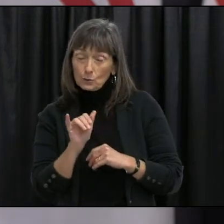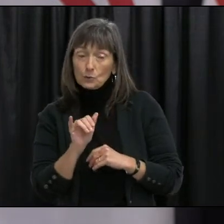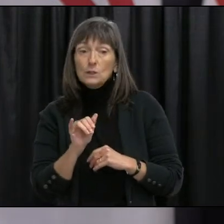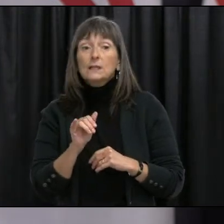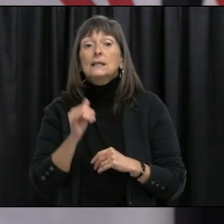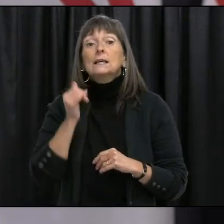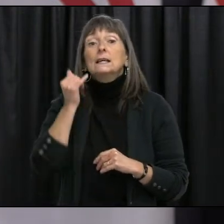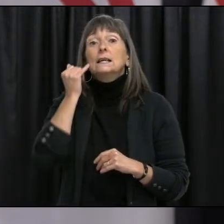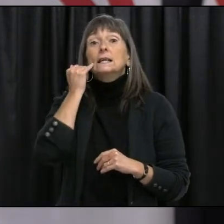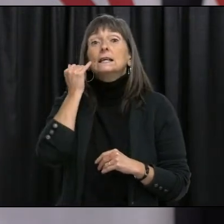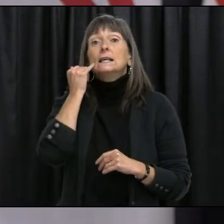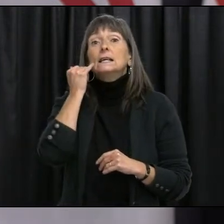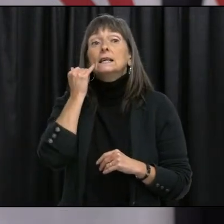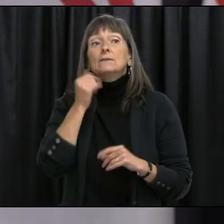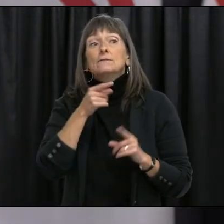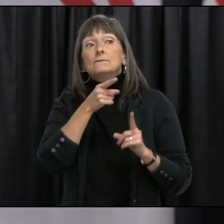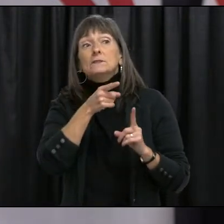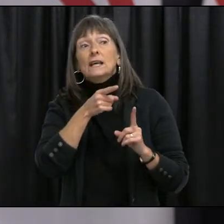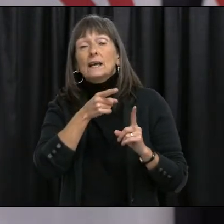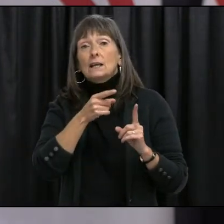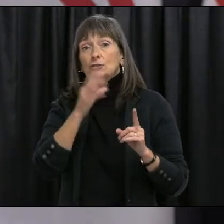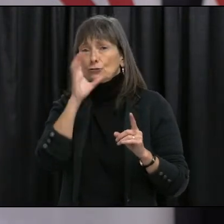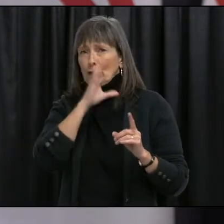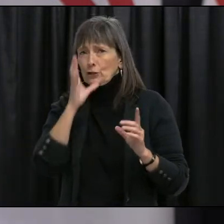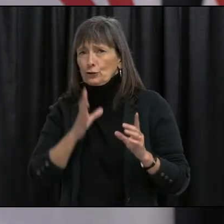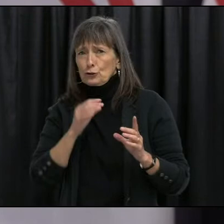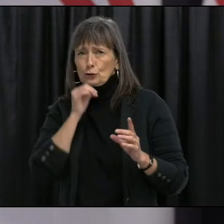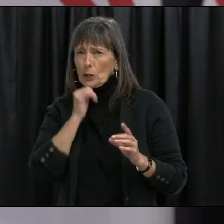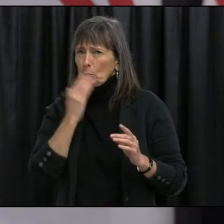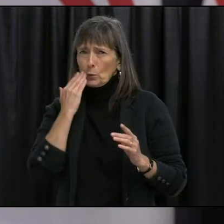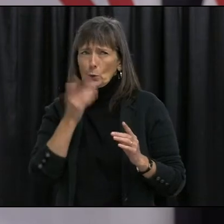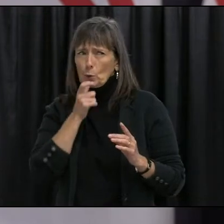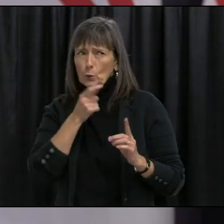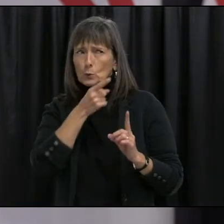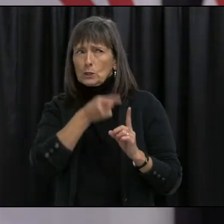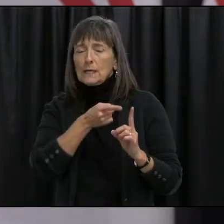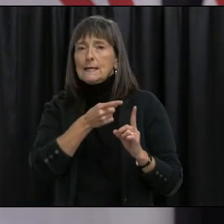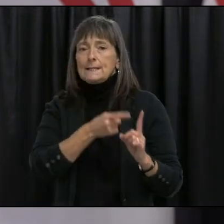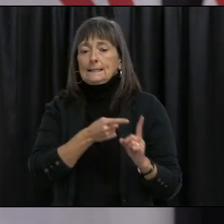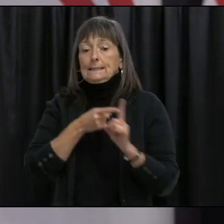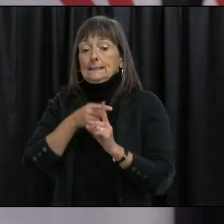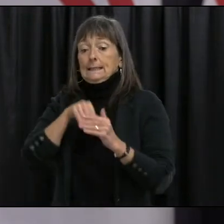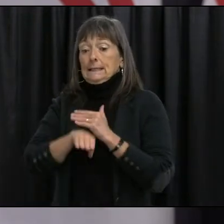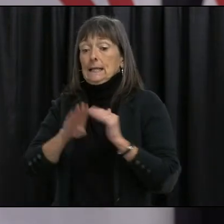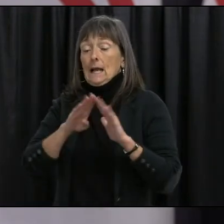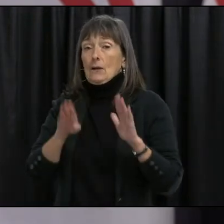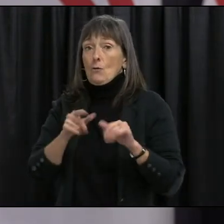those individuals stay for protracted periods of time, that's a risk calculation you have to make.